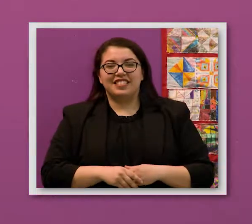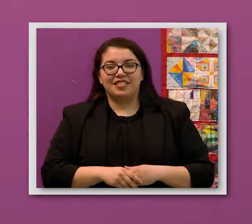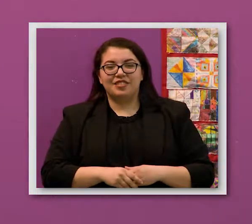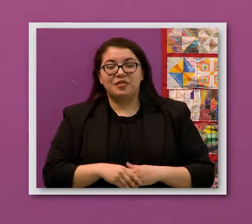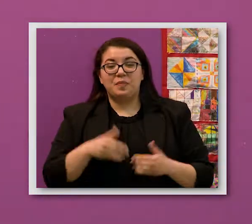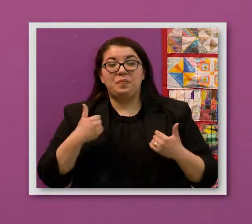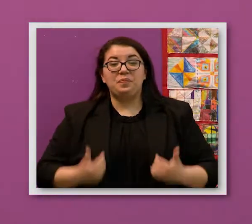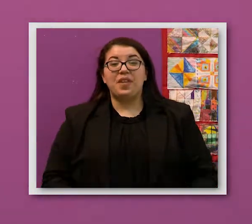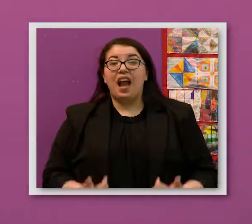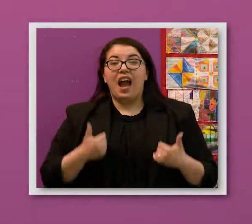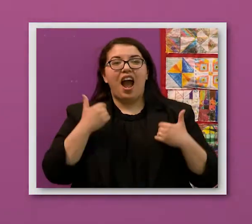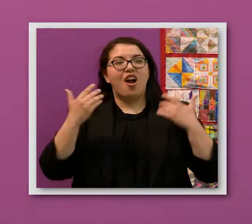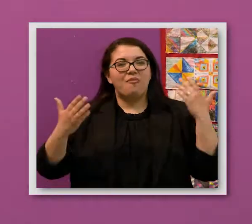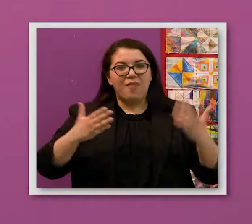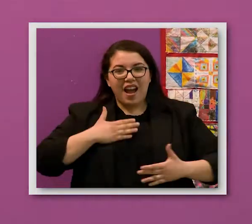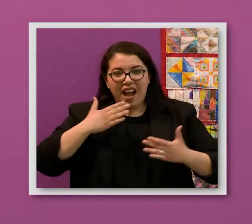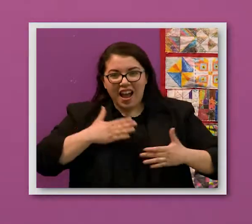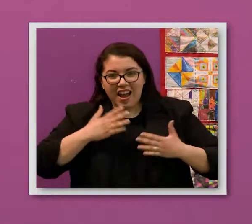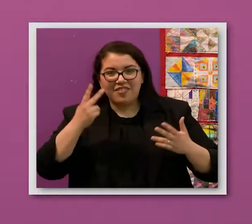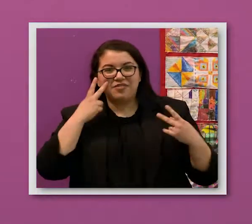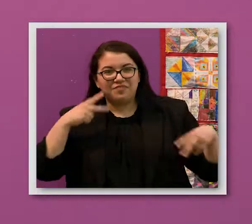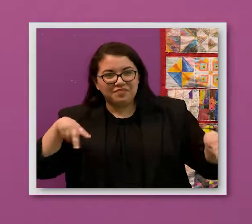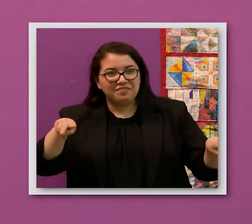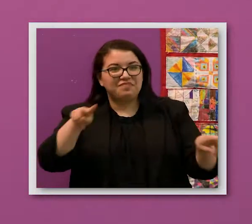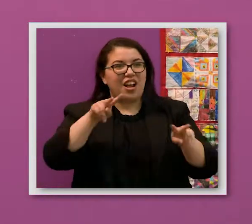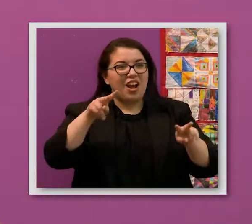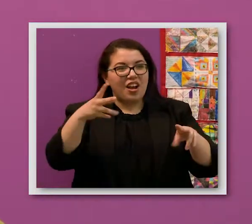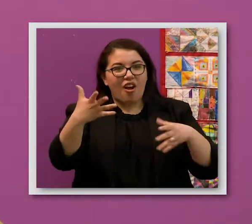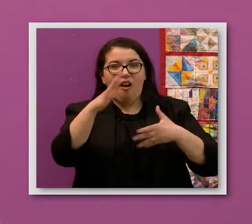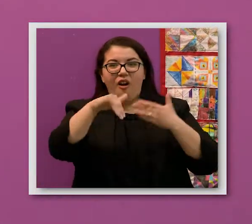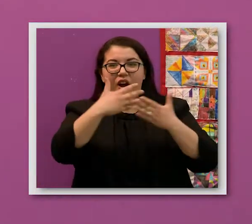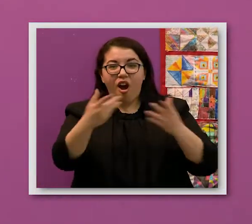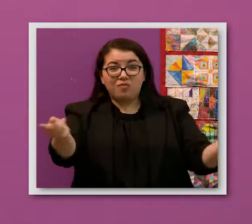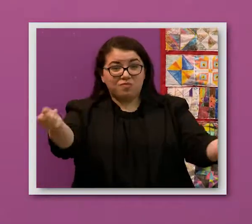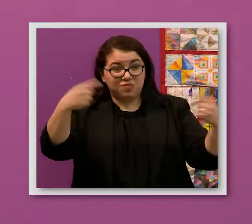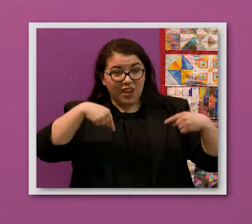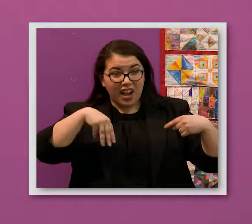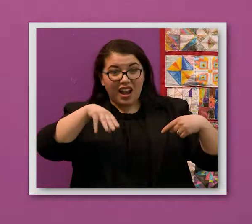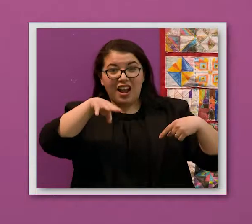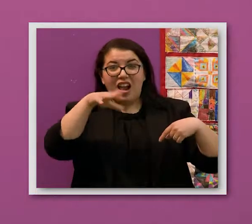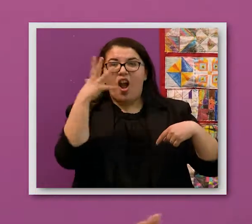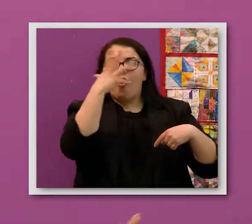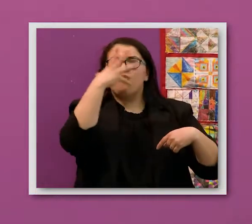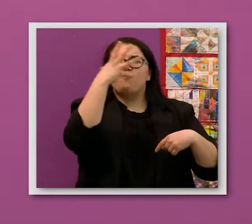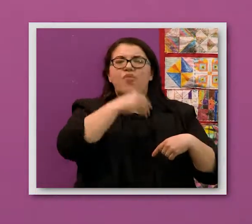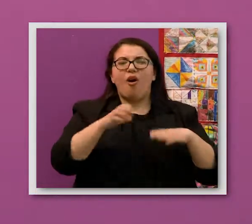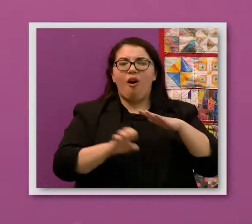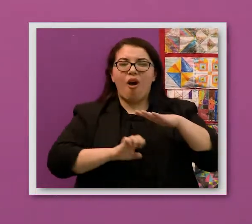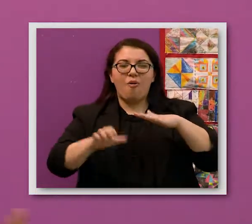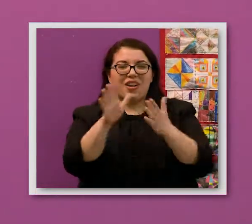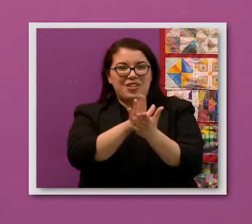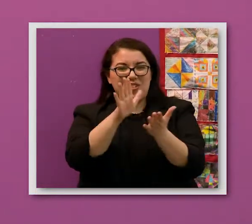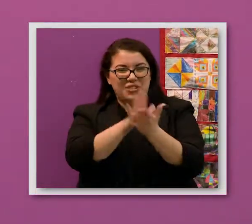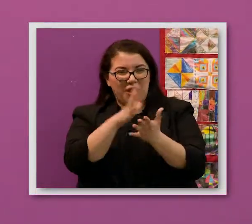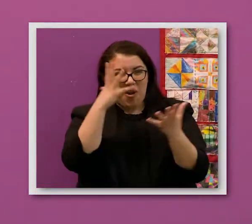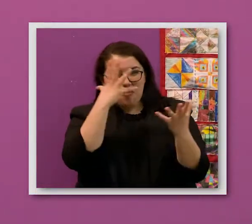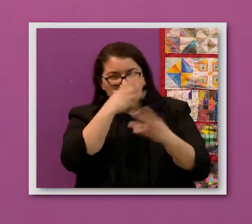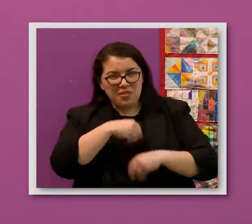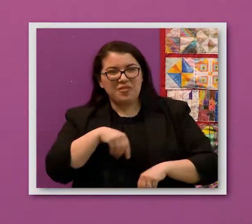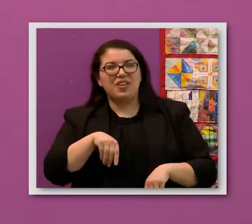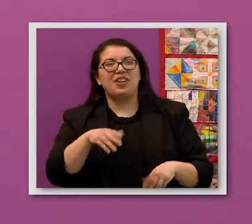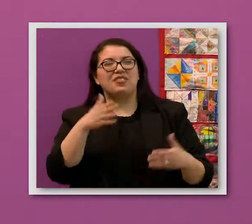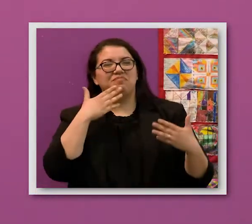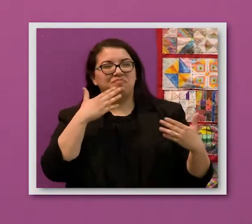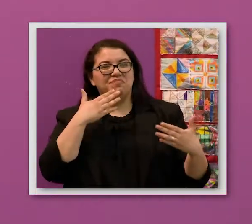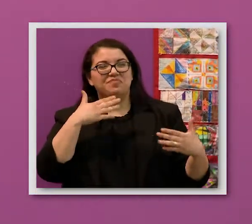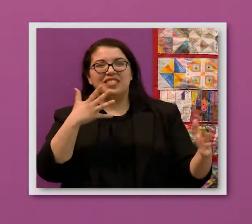am so happy to be here with all of you at the beautiful Watkins Elementary School. Let's hear it for Watkins.